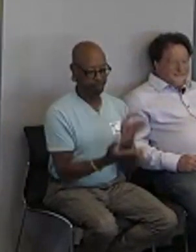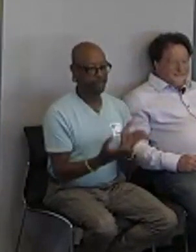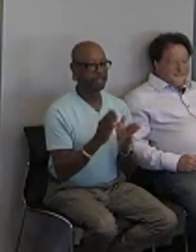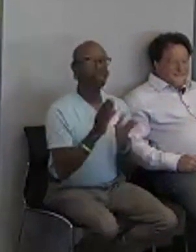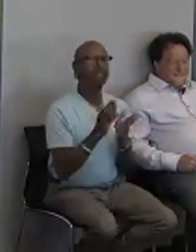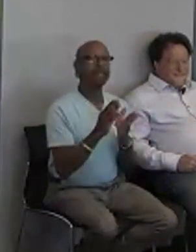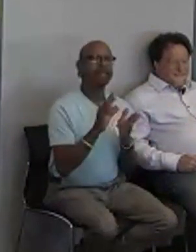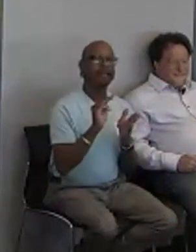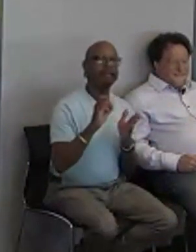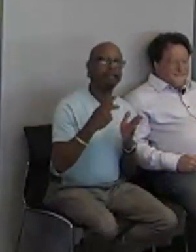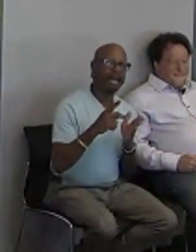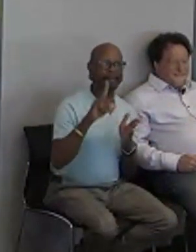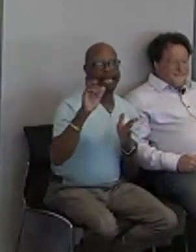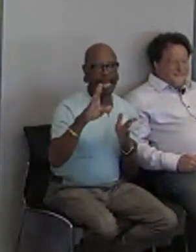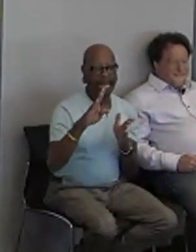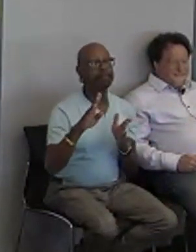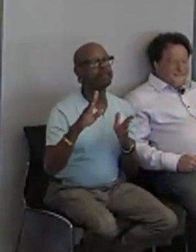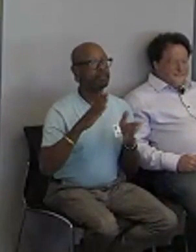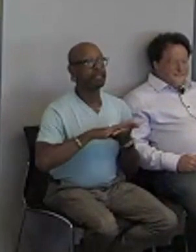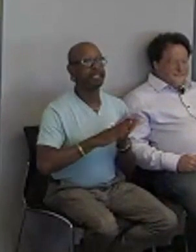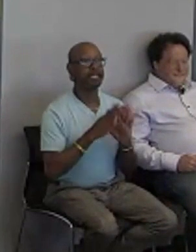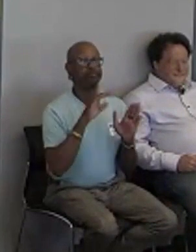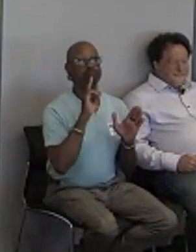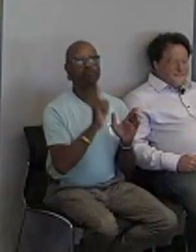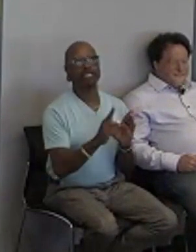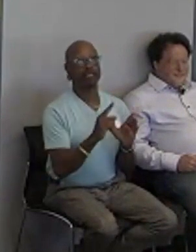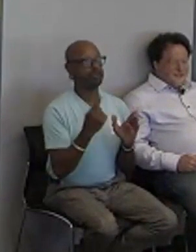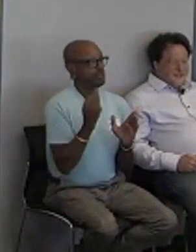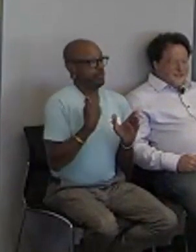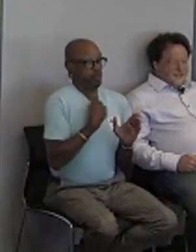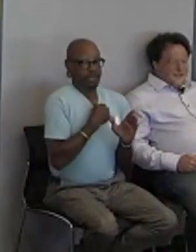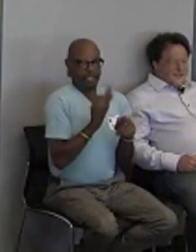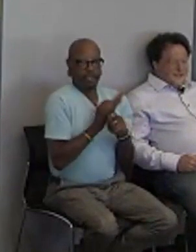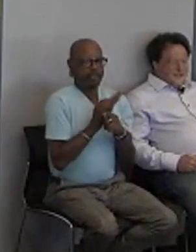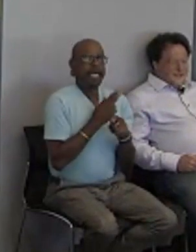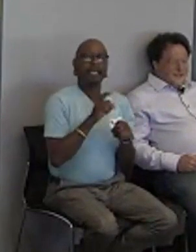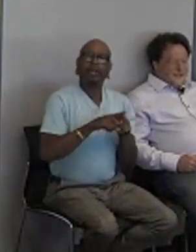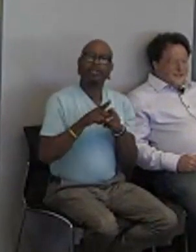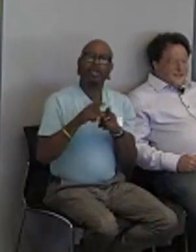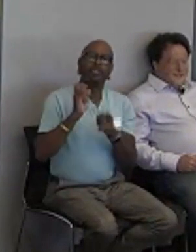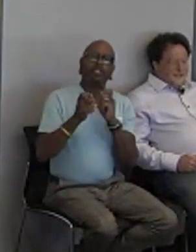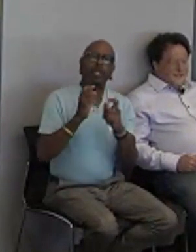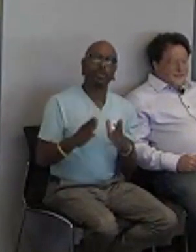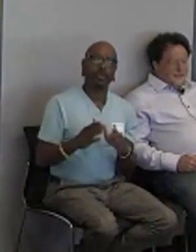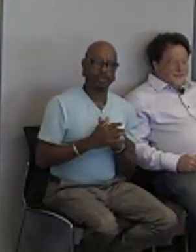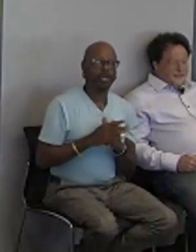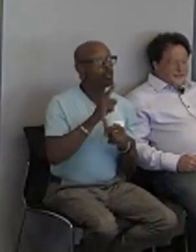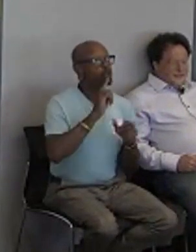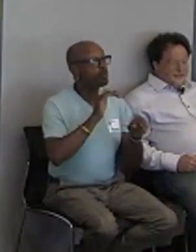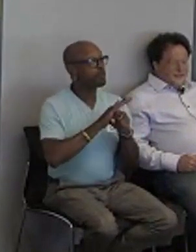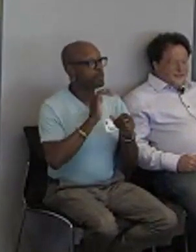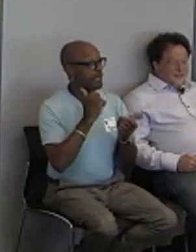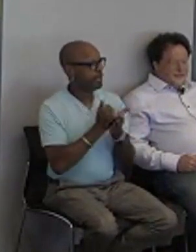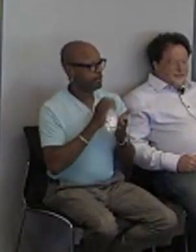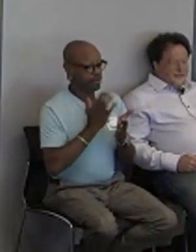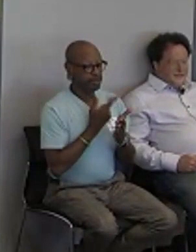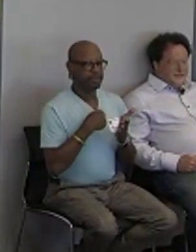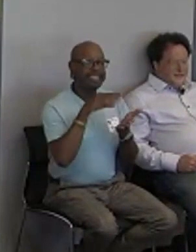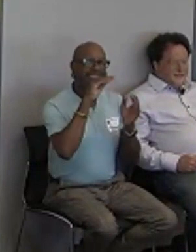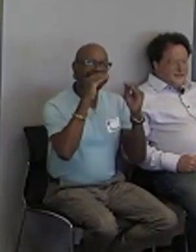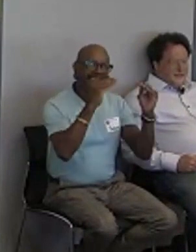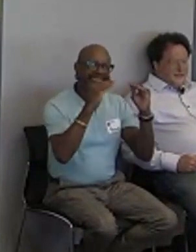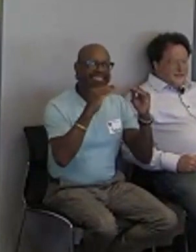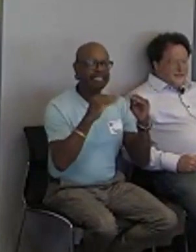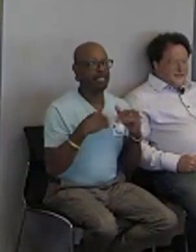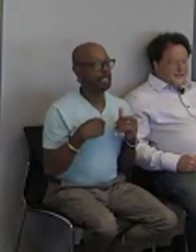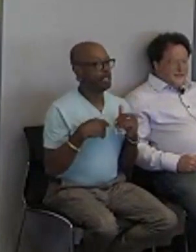life, and from the generous support of our donors and our contributors. Your commitment to helping us teach the language of lines